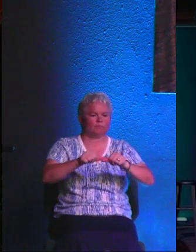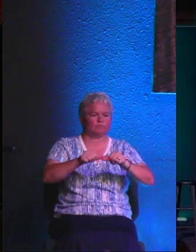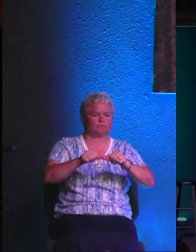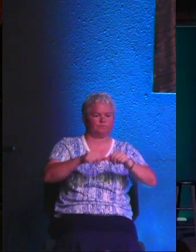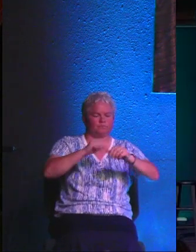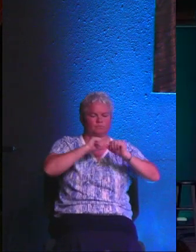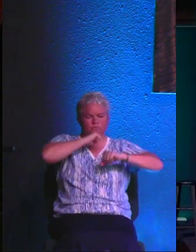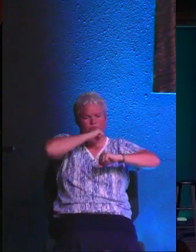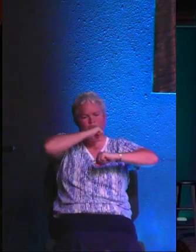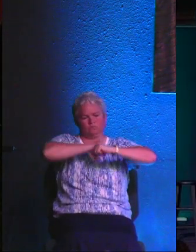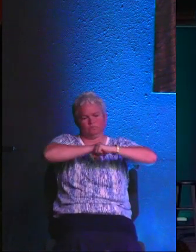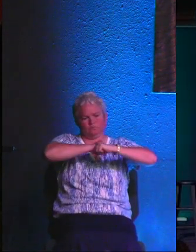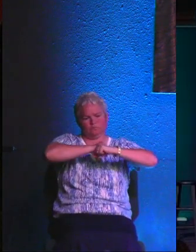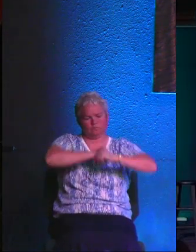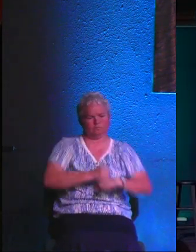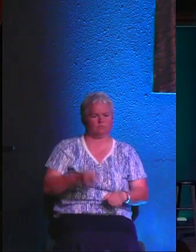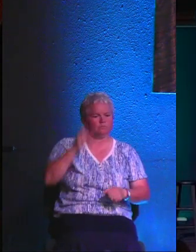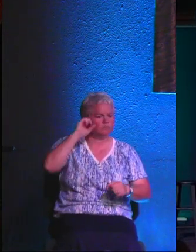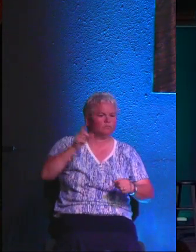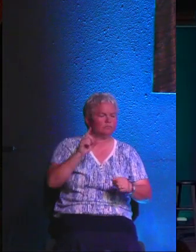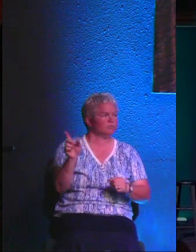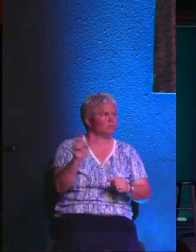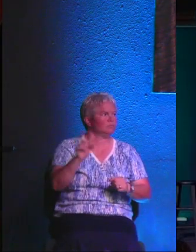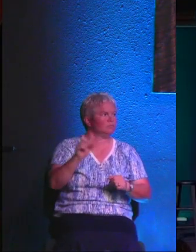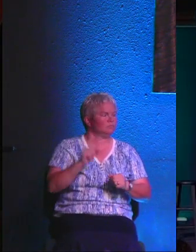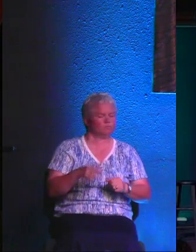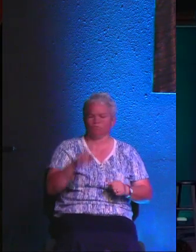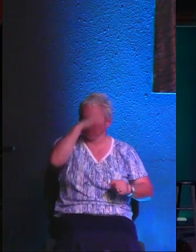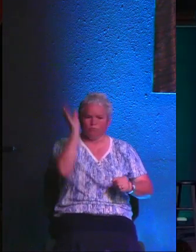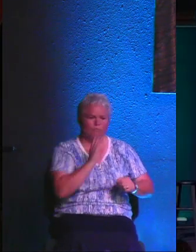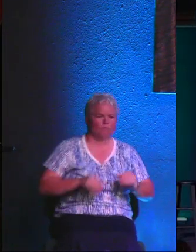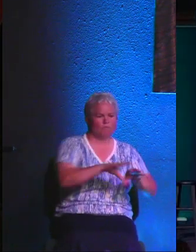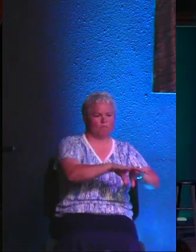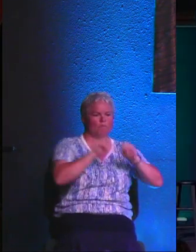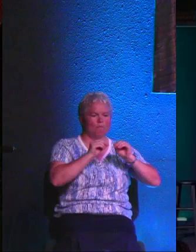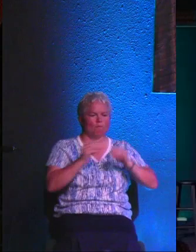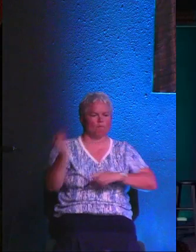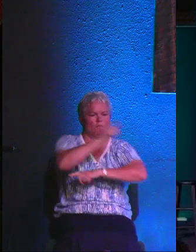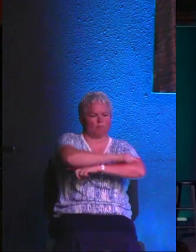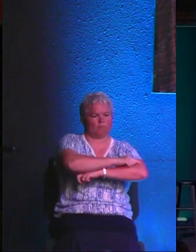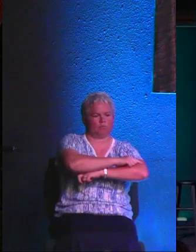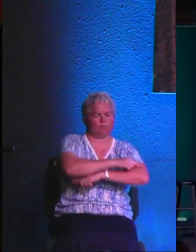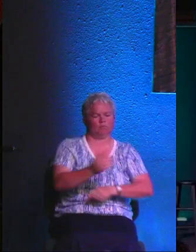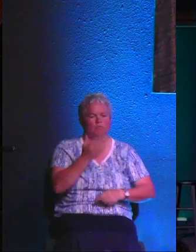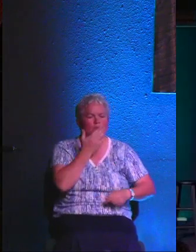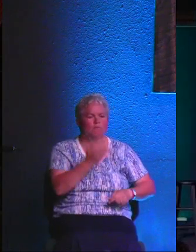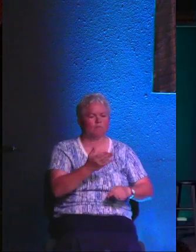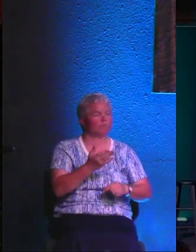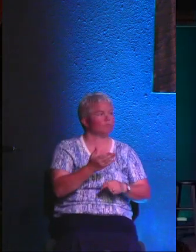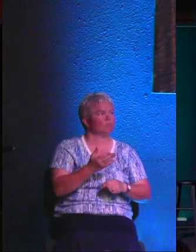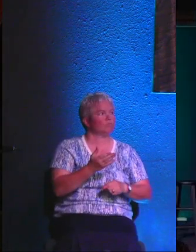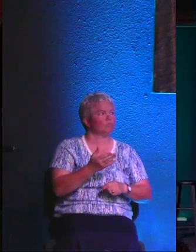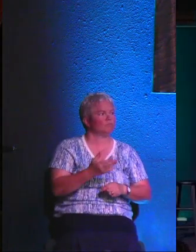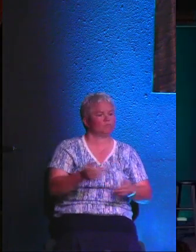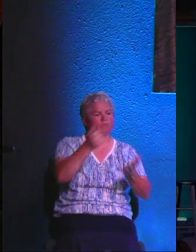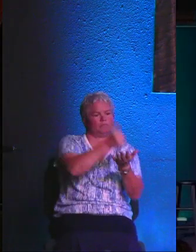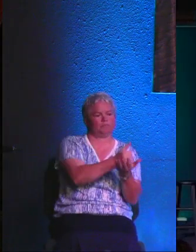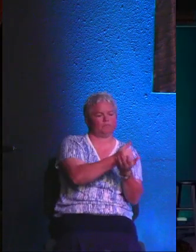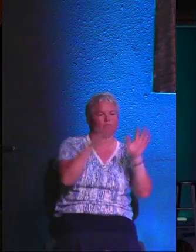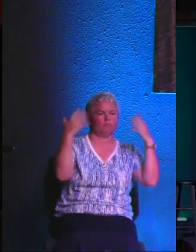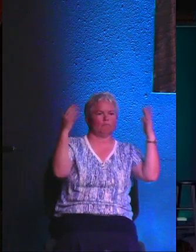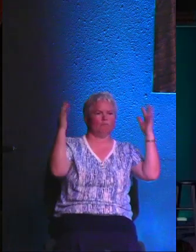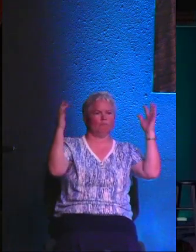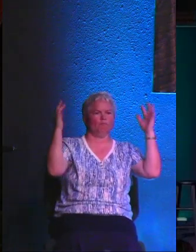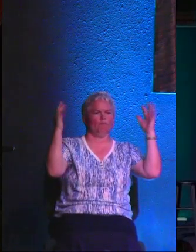refuge in him because he was there for me and he never left me that whole entire day. And I'm so thankful for him for that.